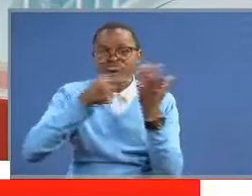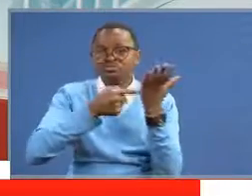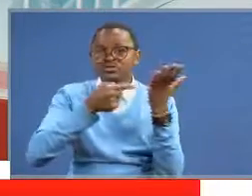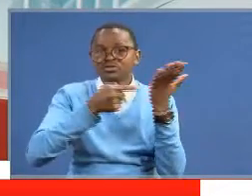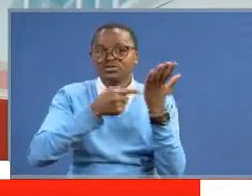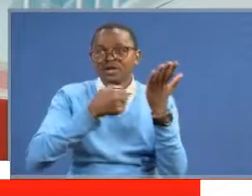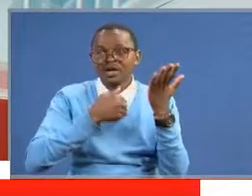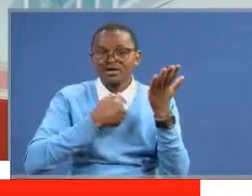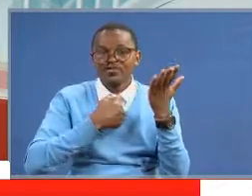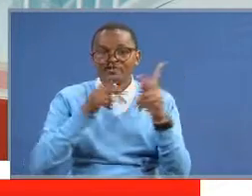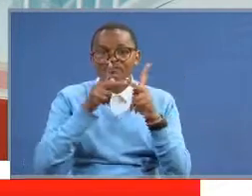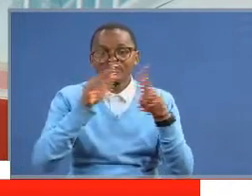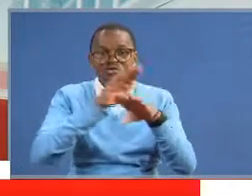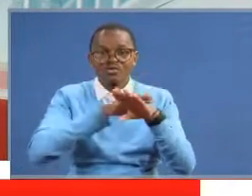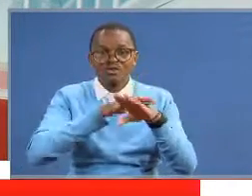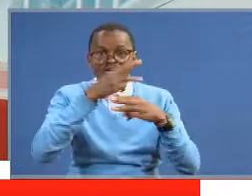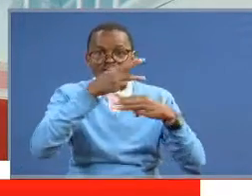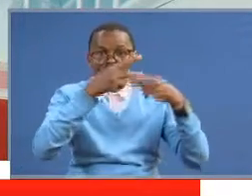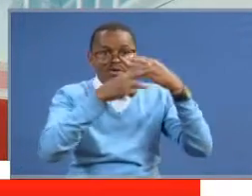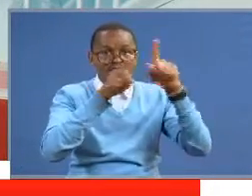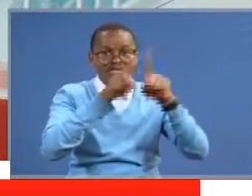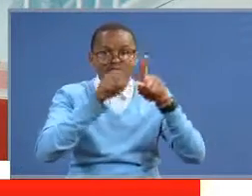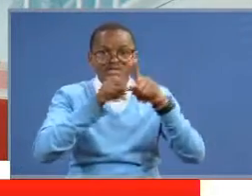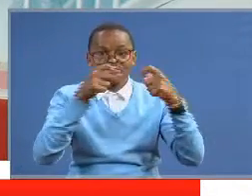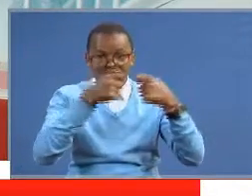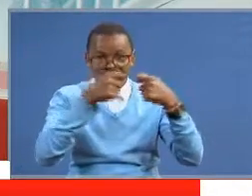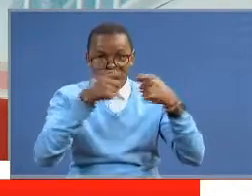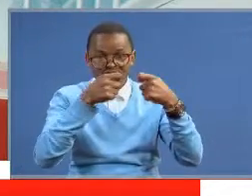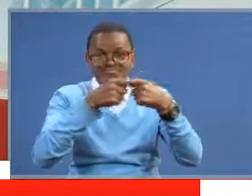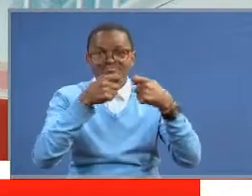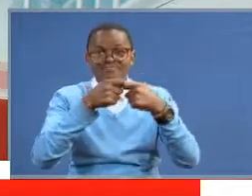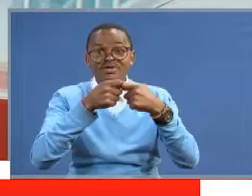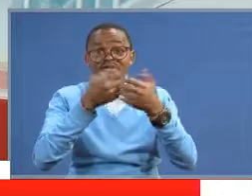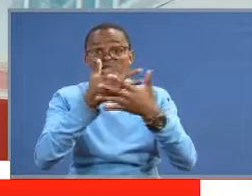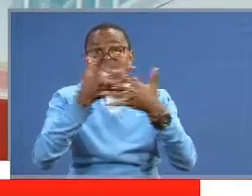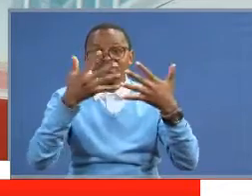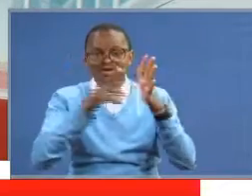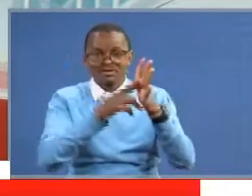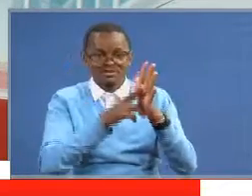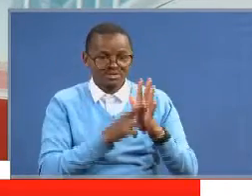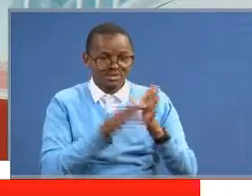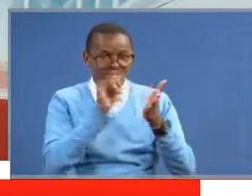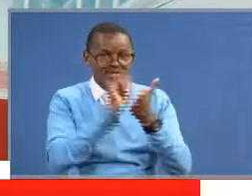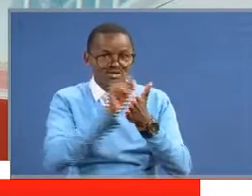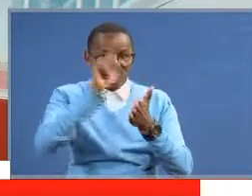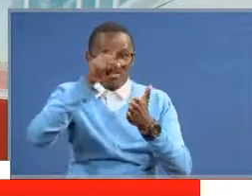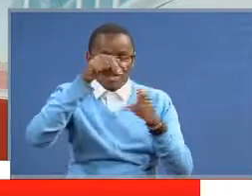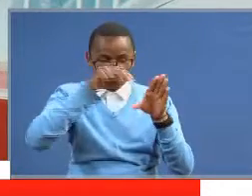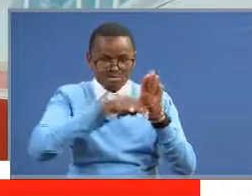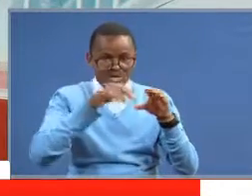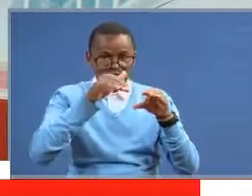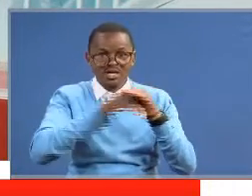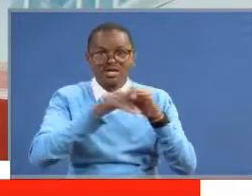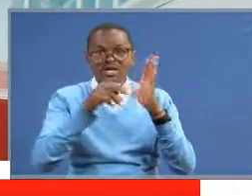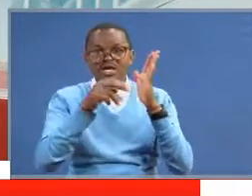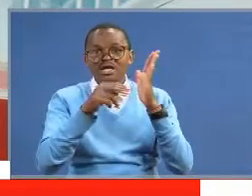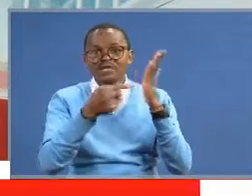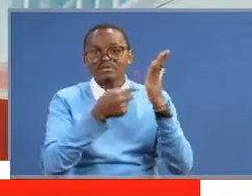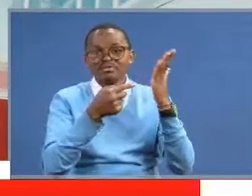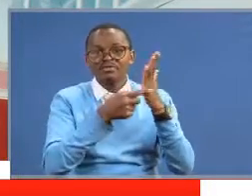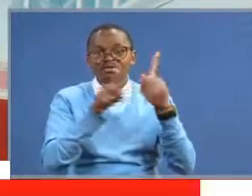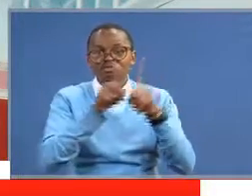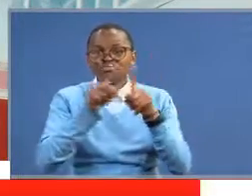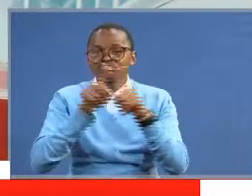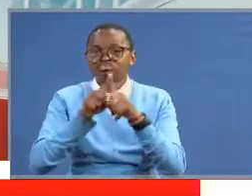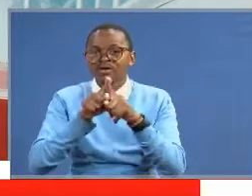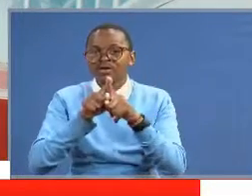technology, you have to be very good in maths and physics, because those are some of the requirements that you need to join technology. And also